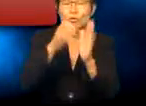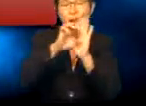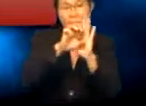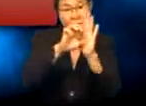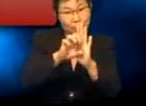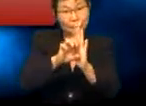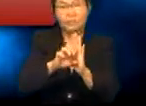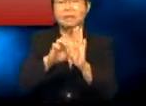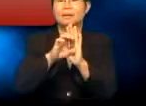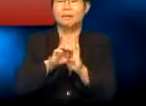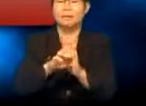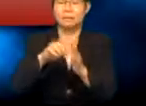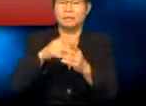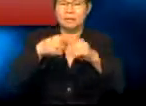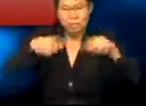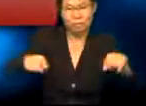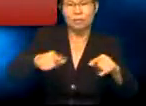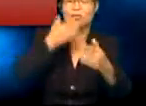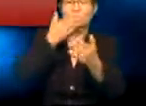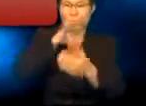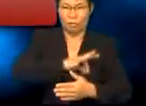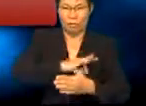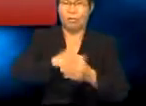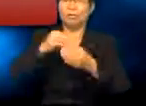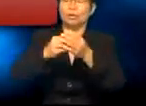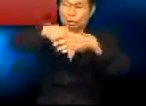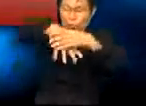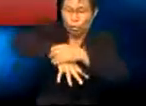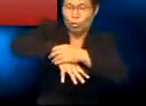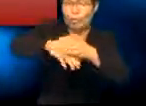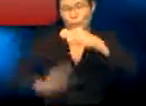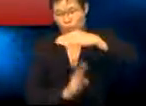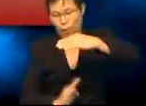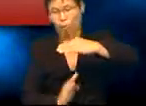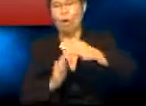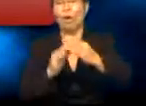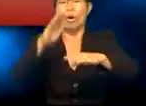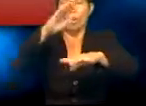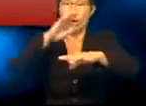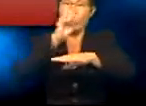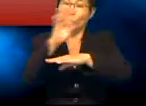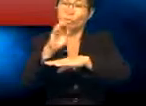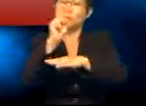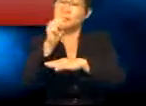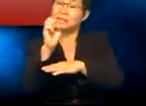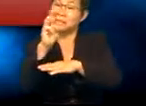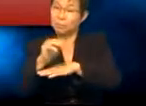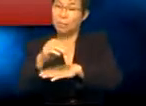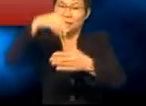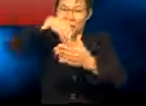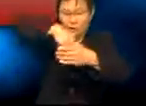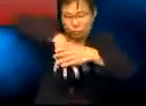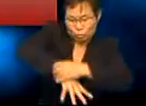apogeel germination, there is an adventitious root which appears at the base of the stem. This root